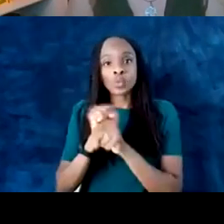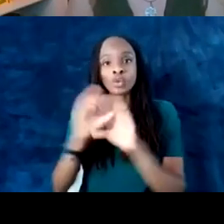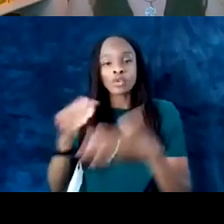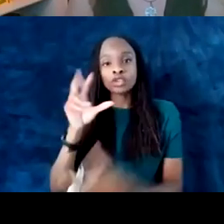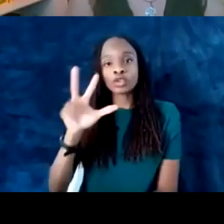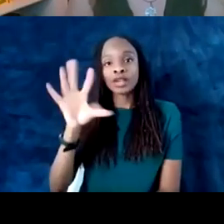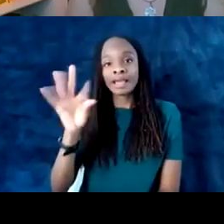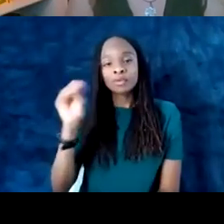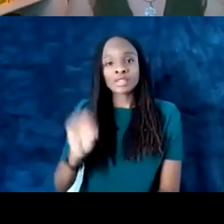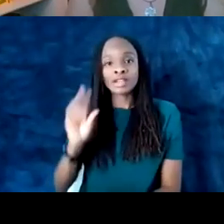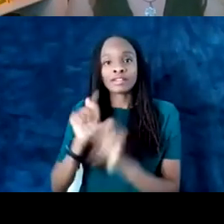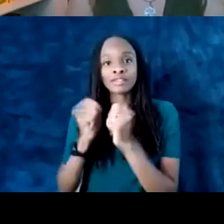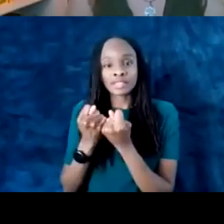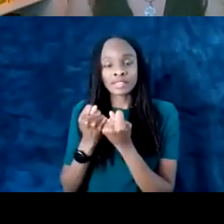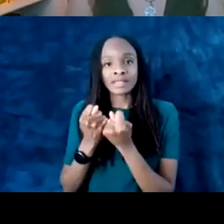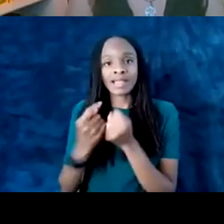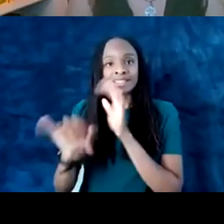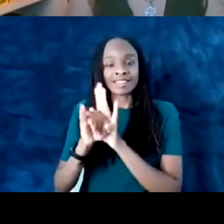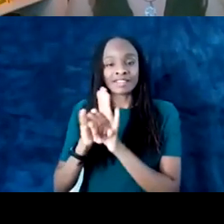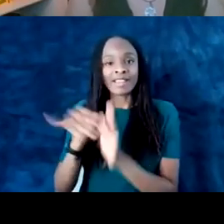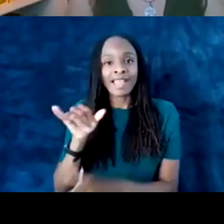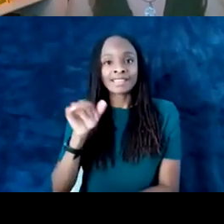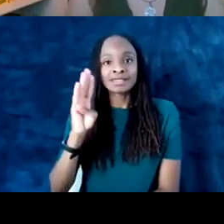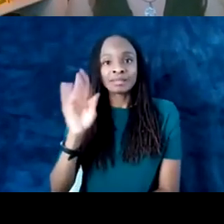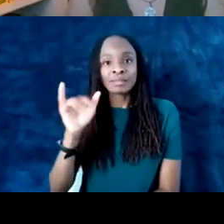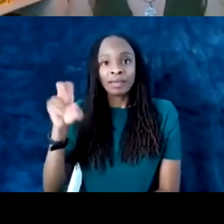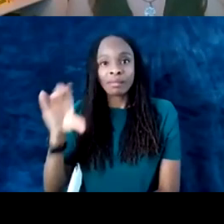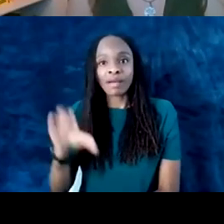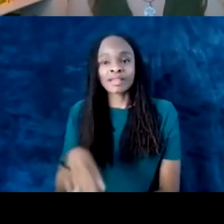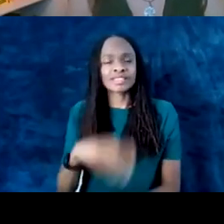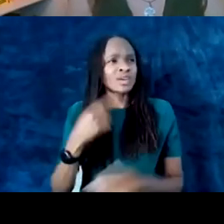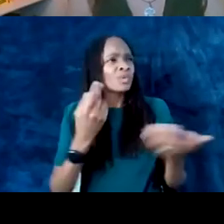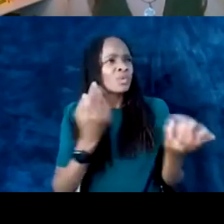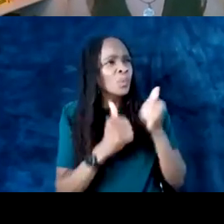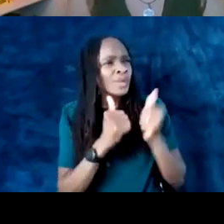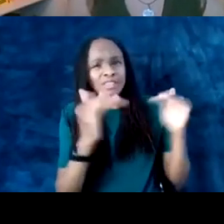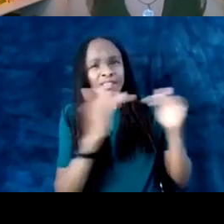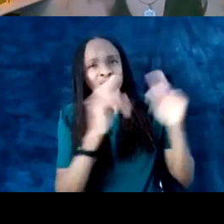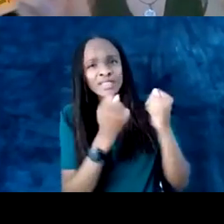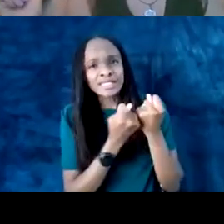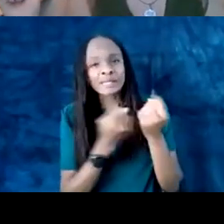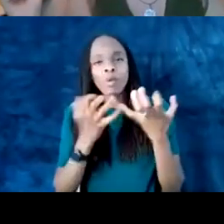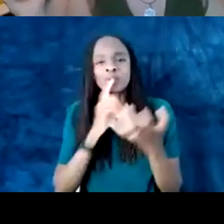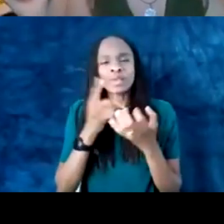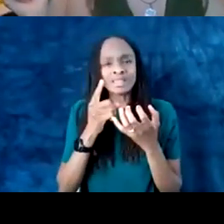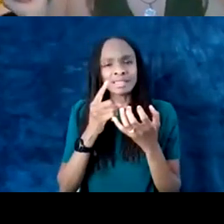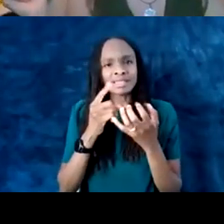39% of our team identify as BIPOC. Which levels of the team? So we want to get nitty gritty